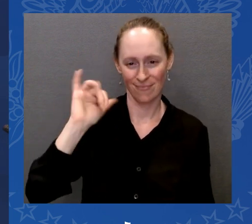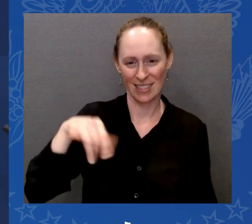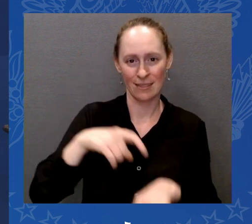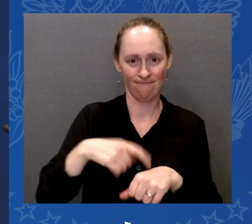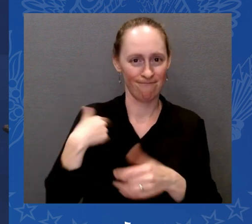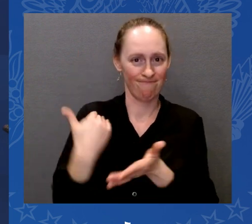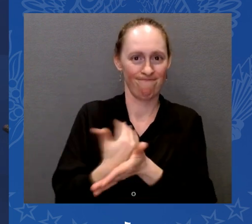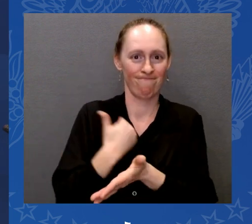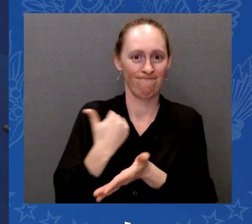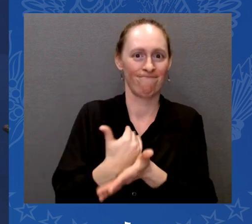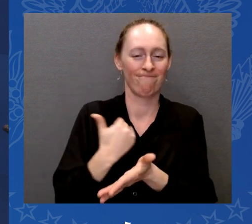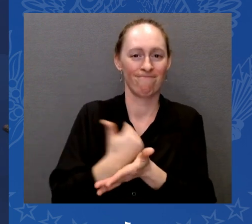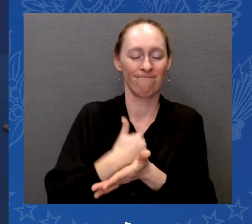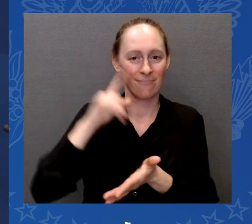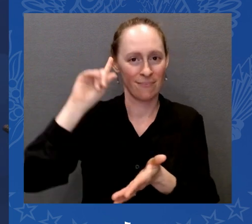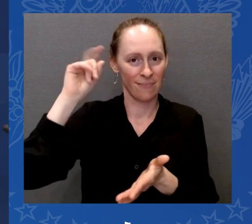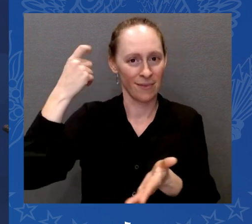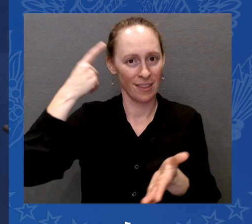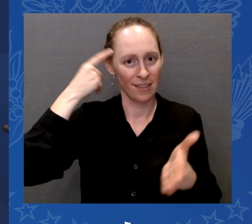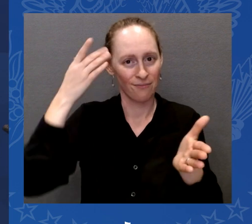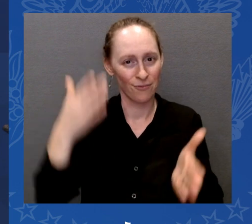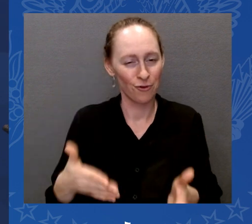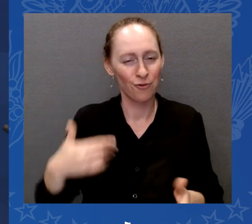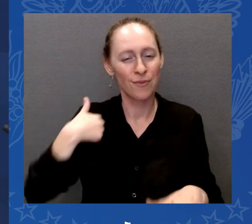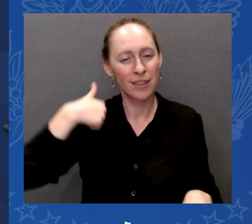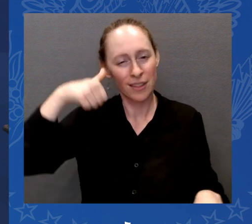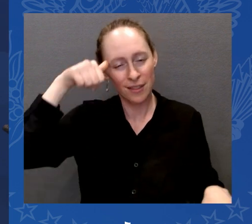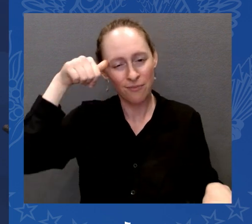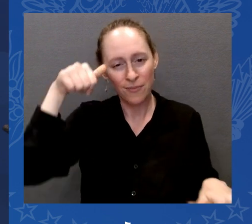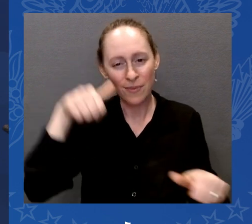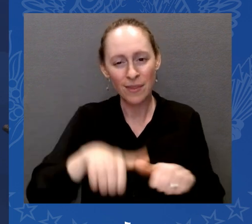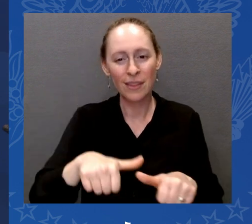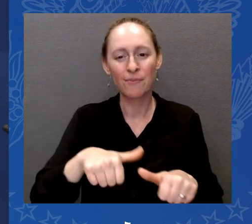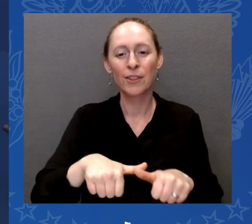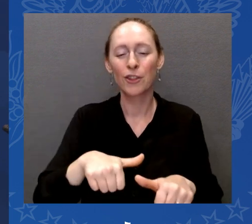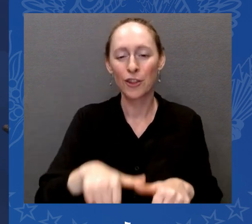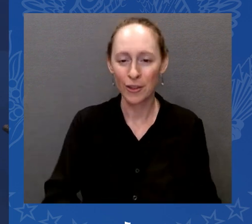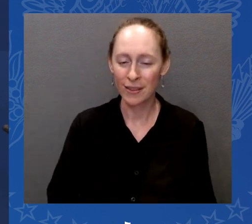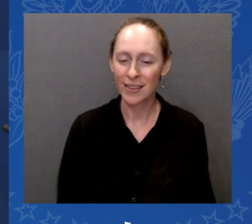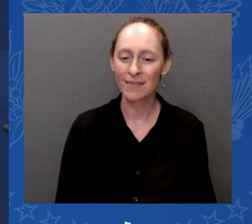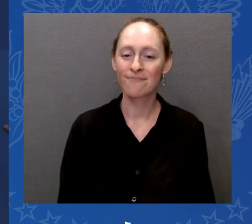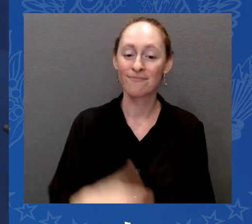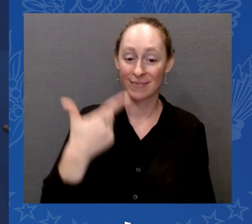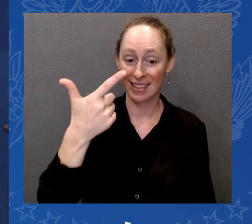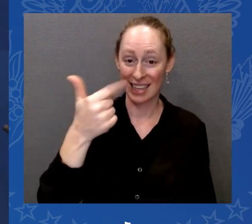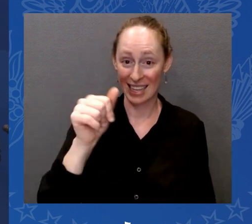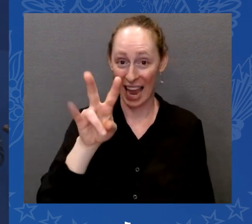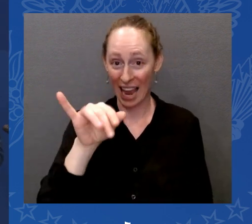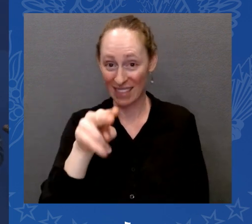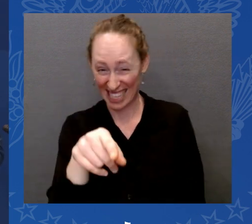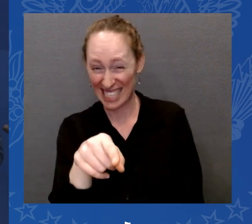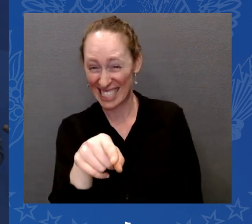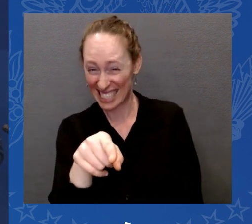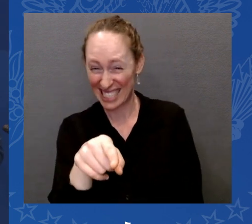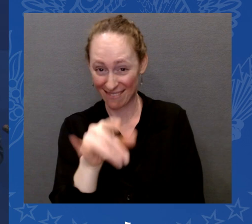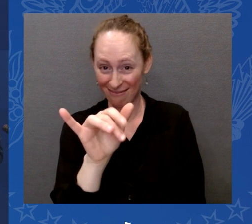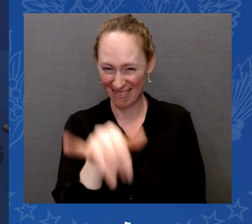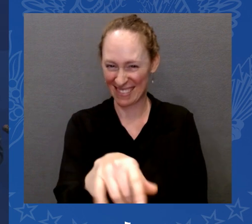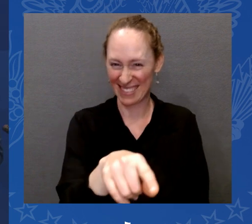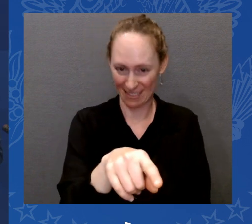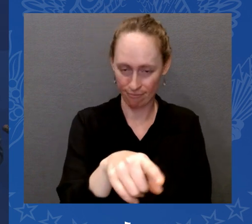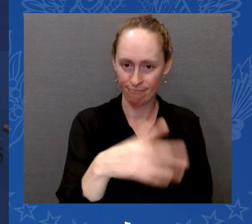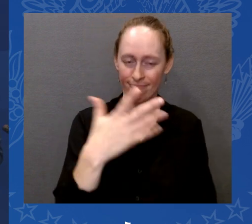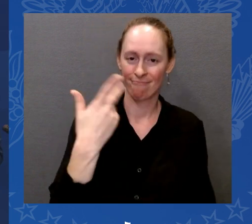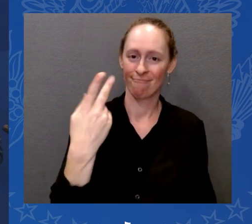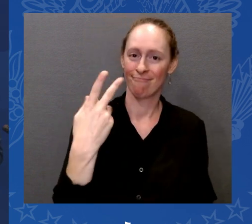want to thank him personally, because this was the job, Empire State Development. He said, we have an